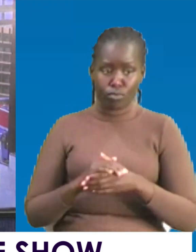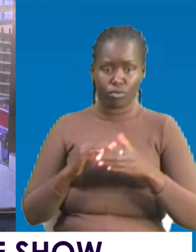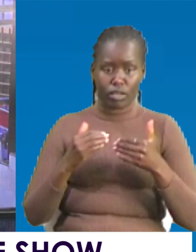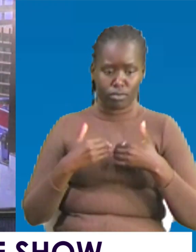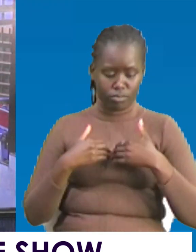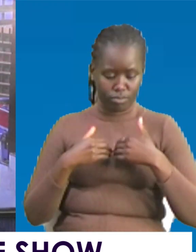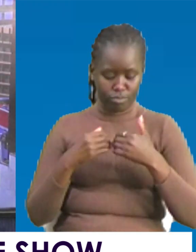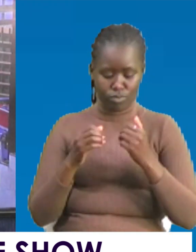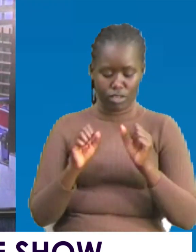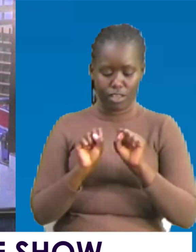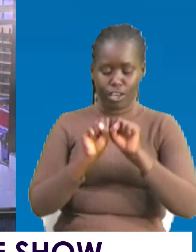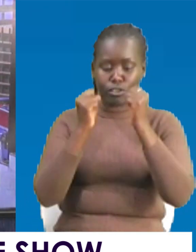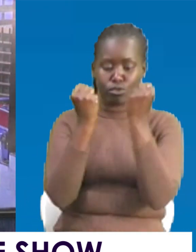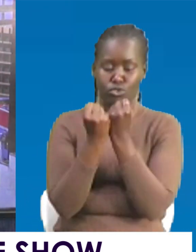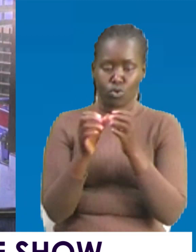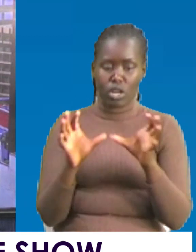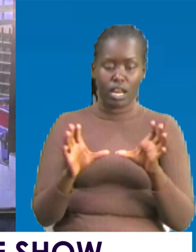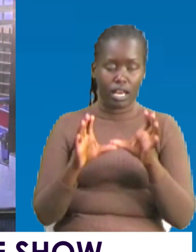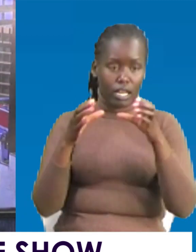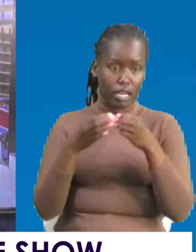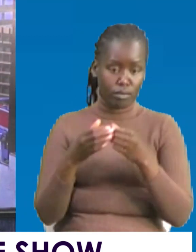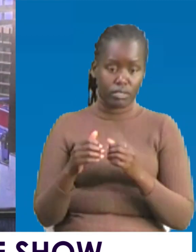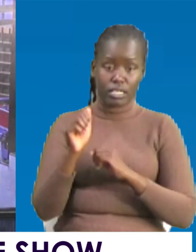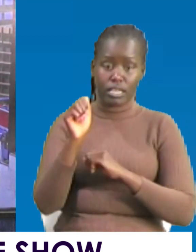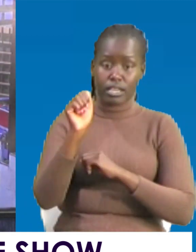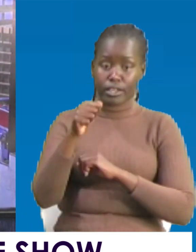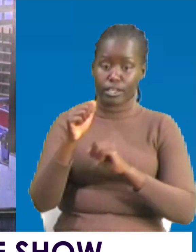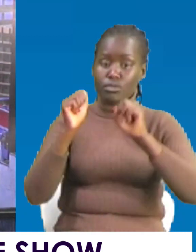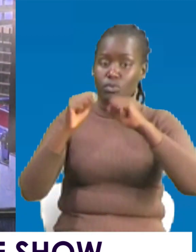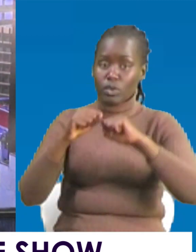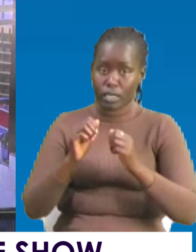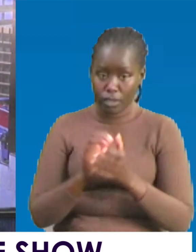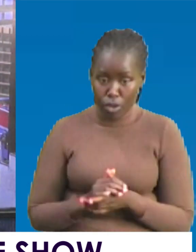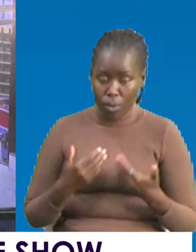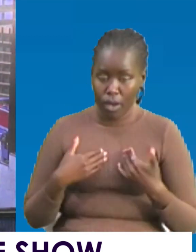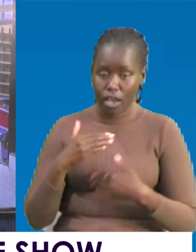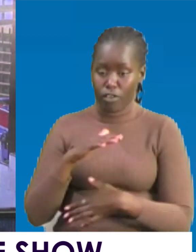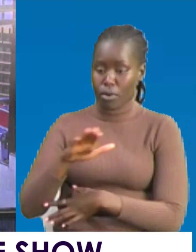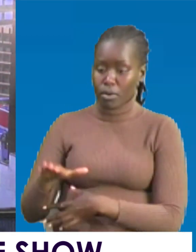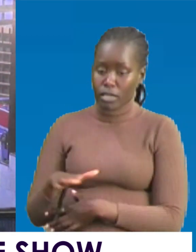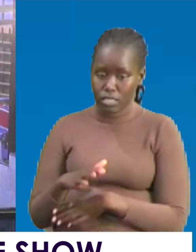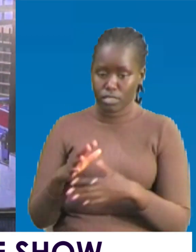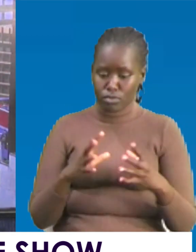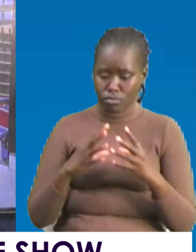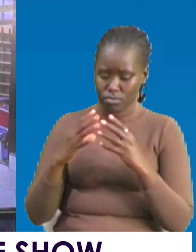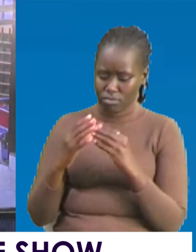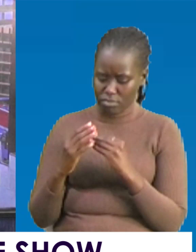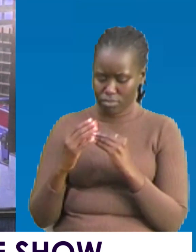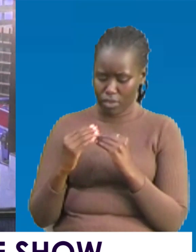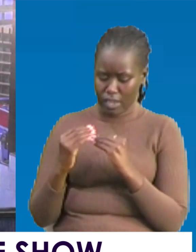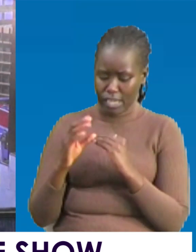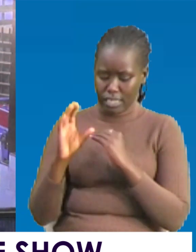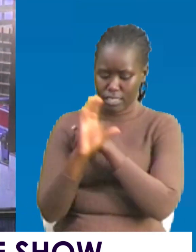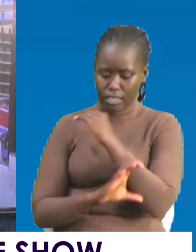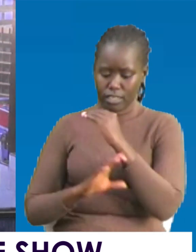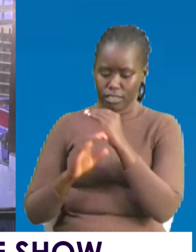social clubs. You can. And by the way, there are places we've never been to as a country. Just look